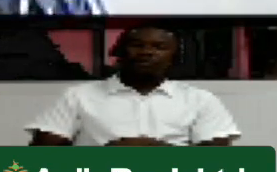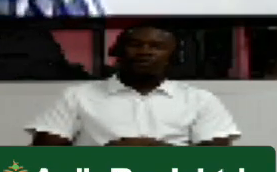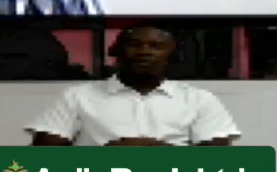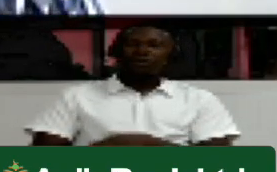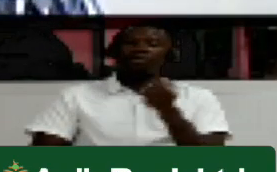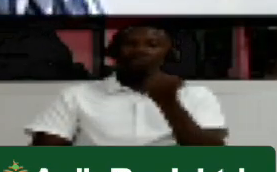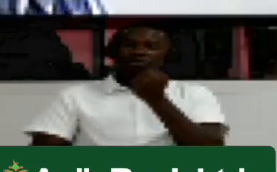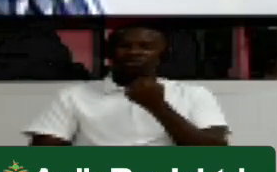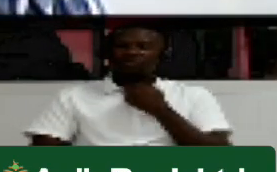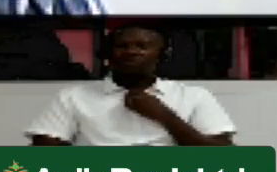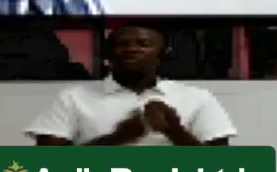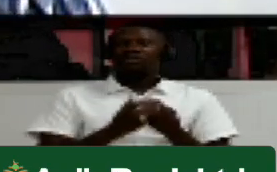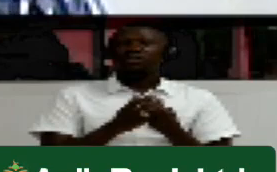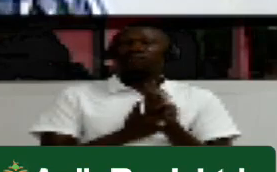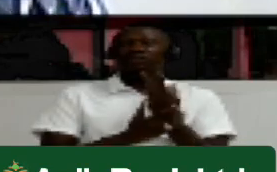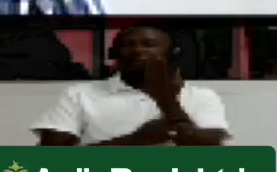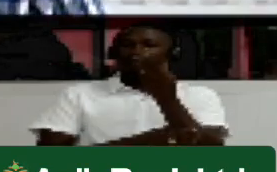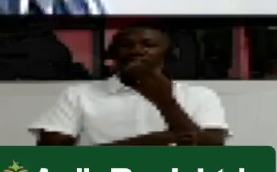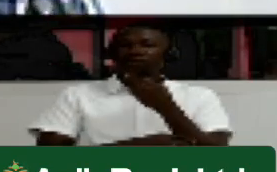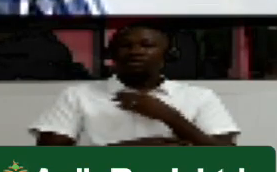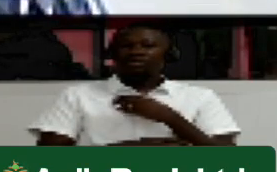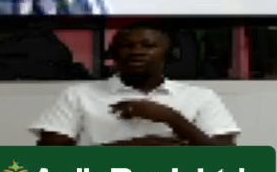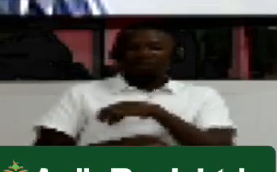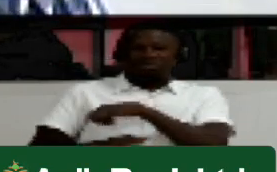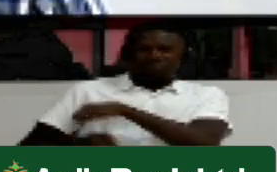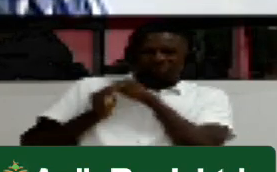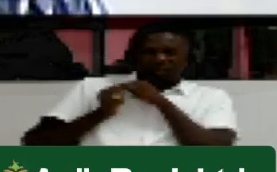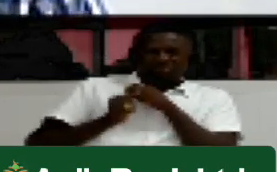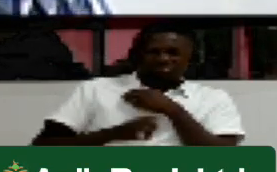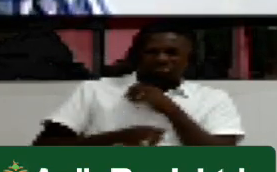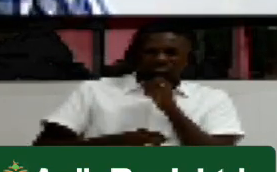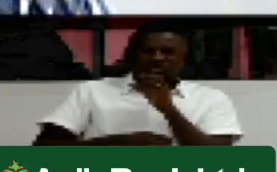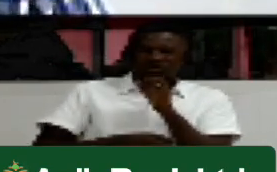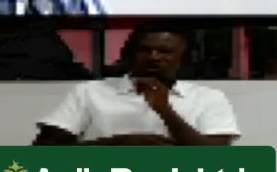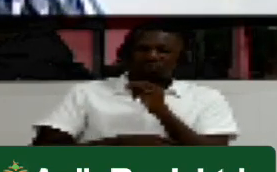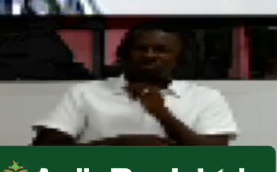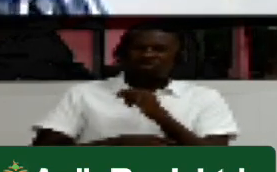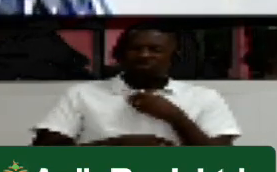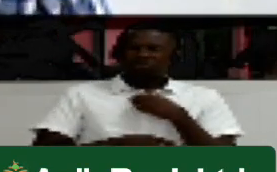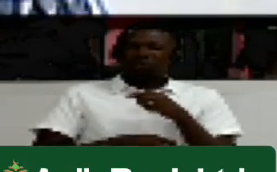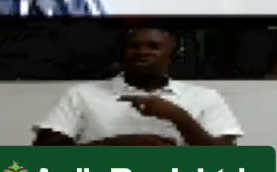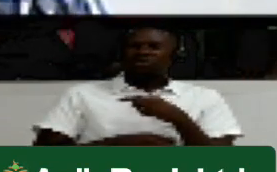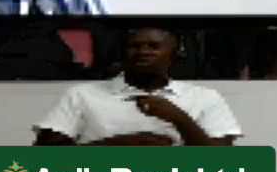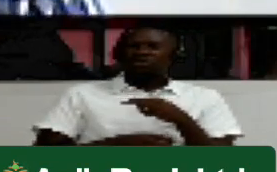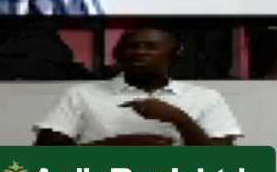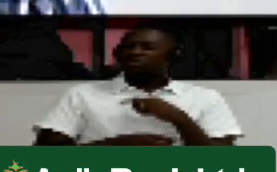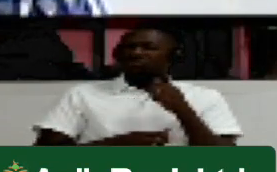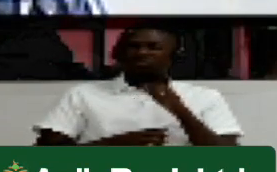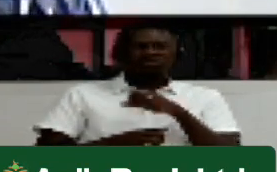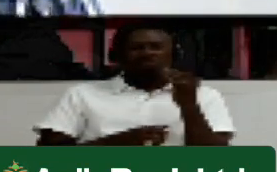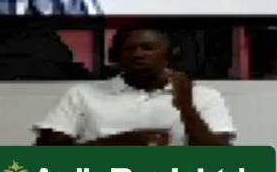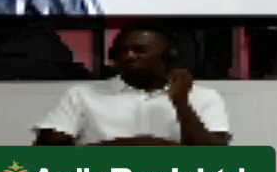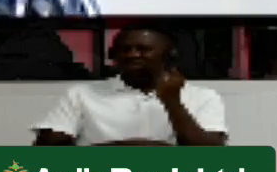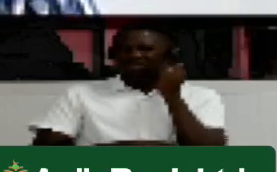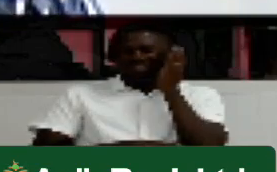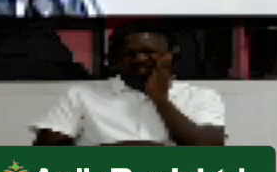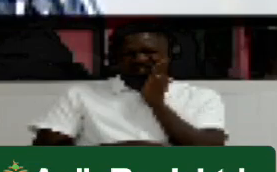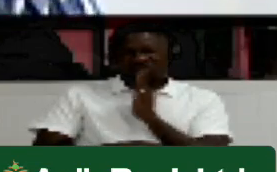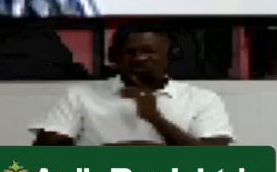because he developed a bed sore and it was so serious. So when he gets